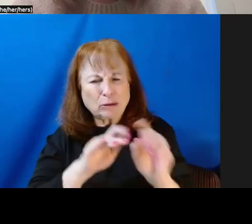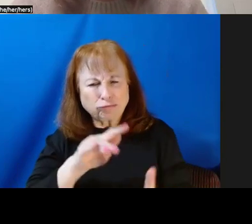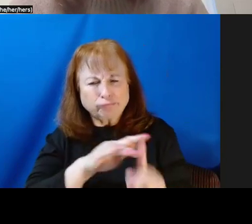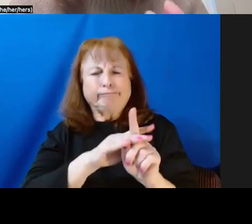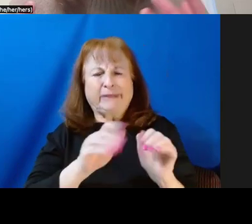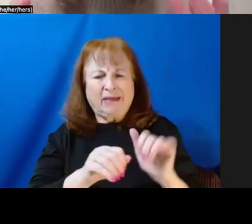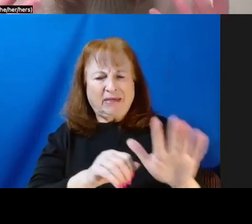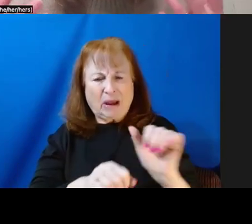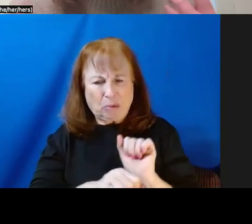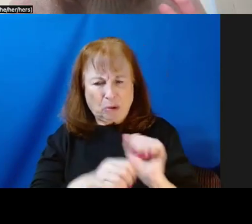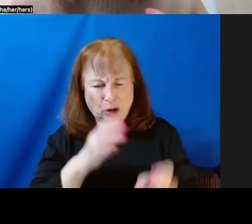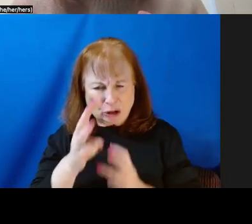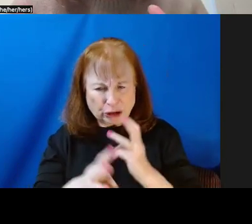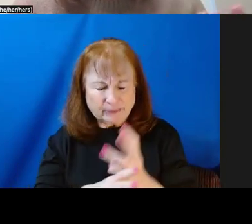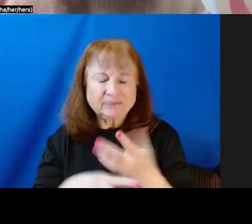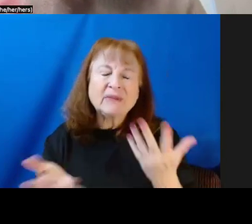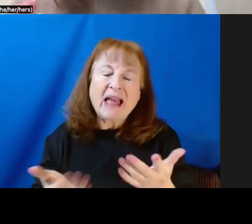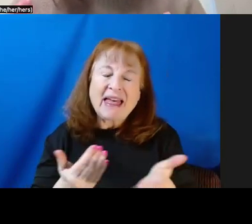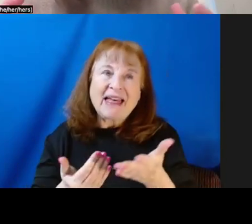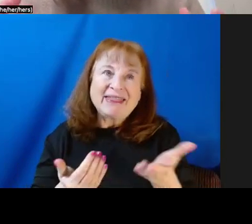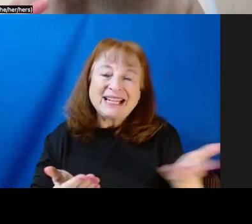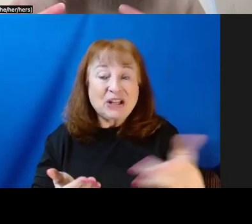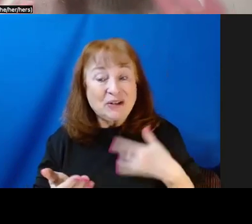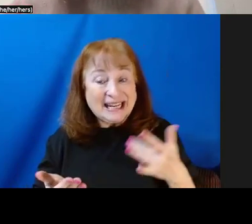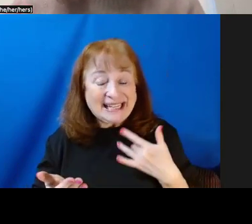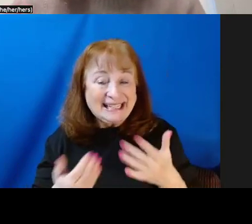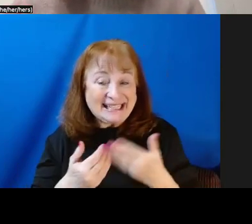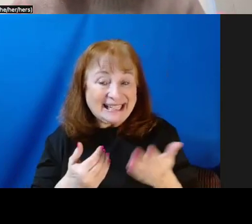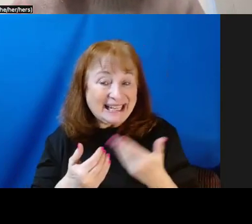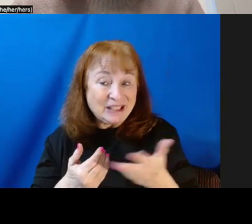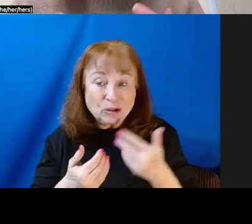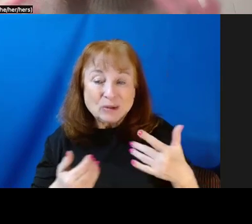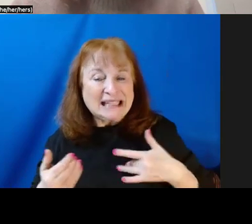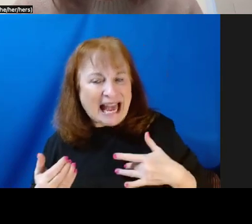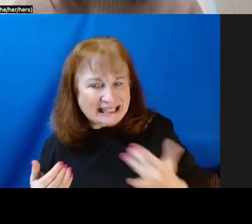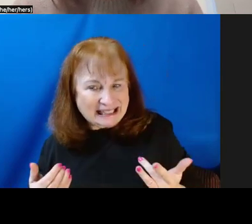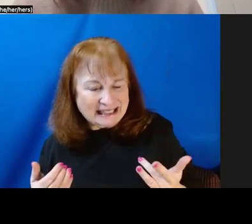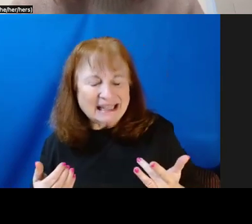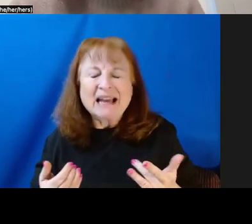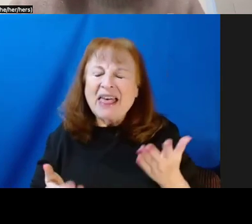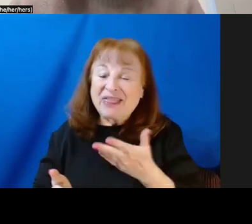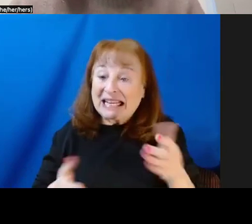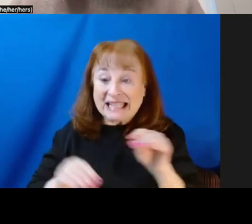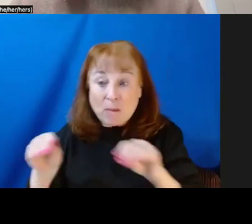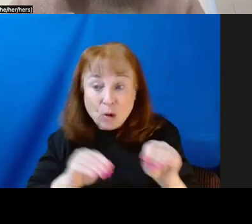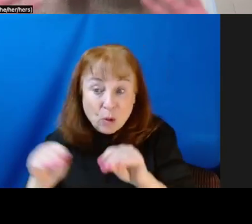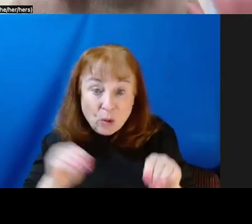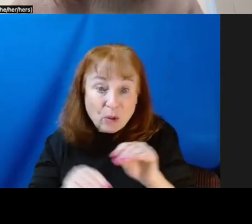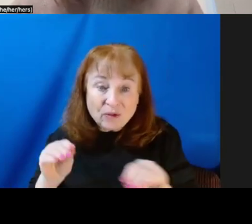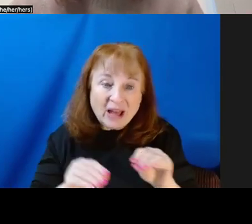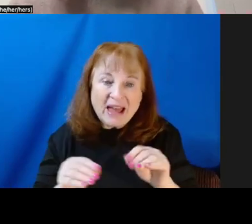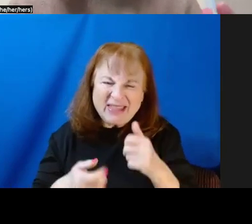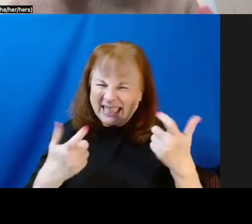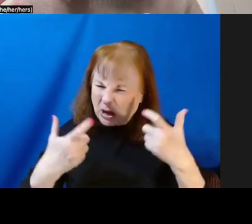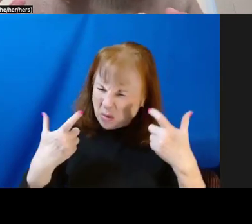world. This includes things that are easy to sense and easy to notice. So things that move, things that are